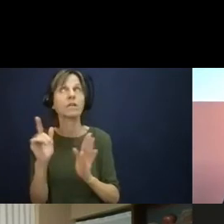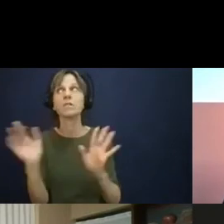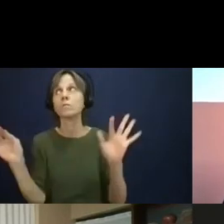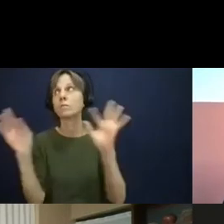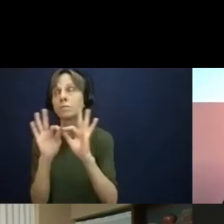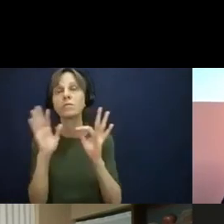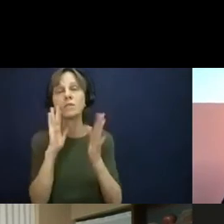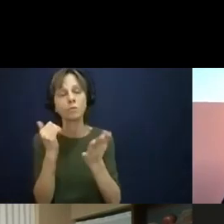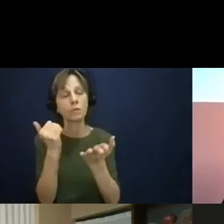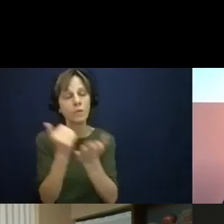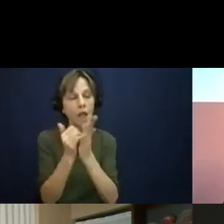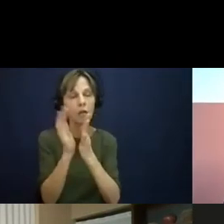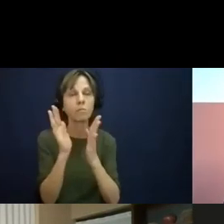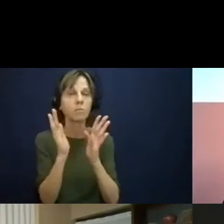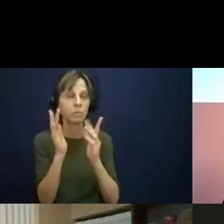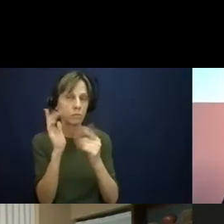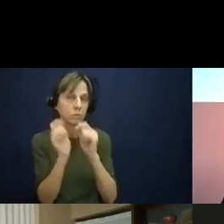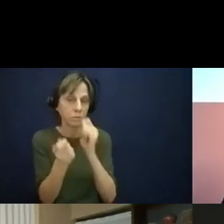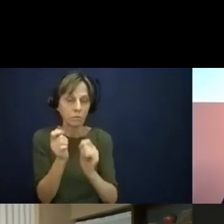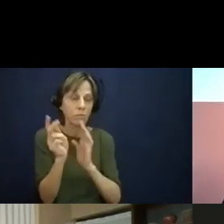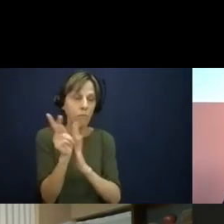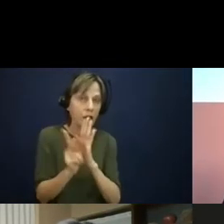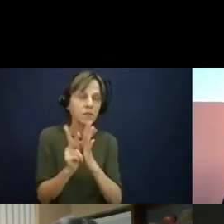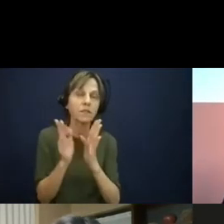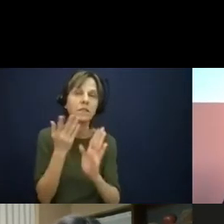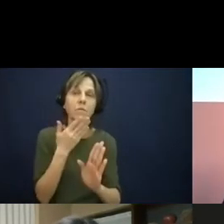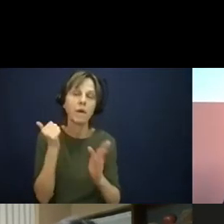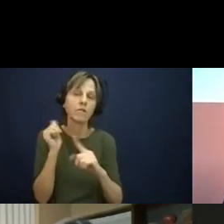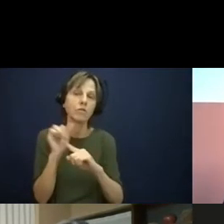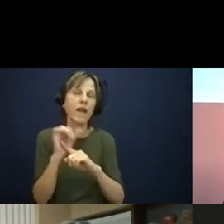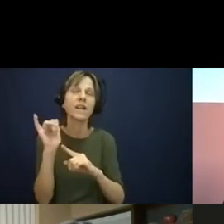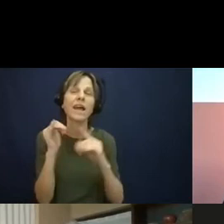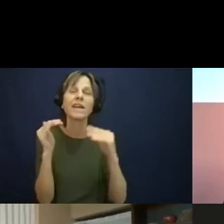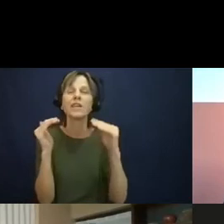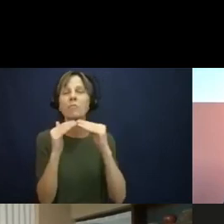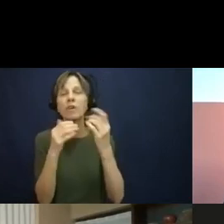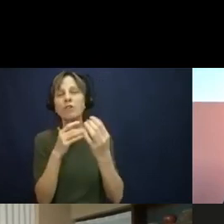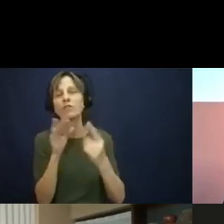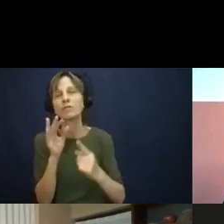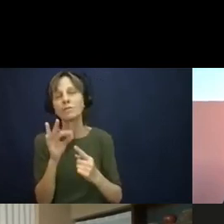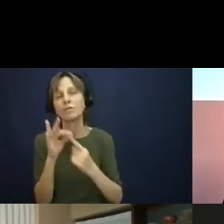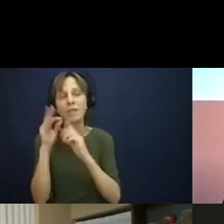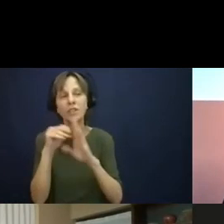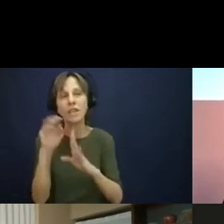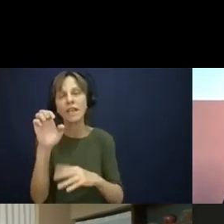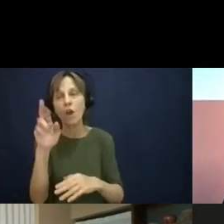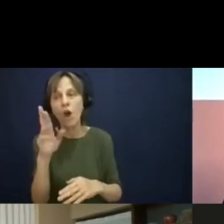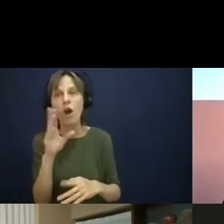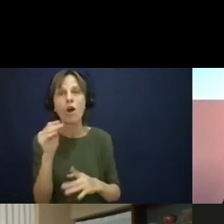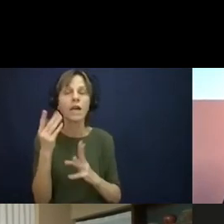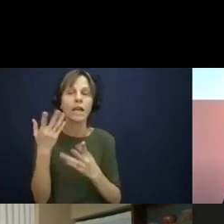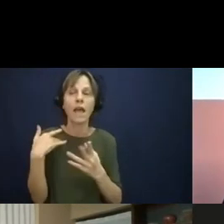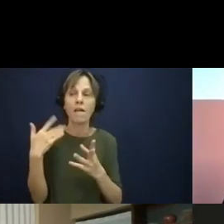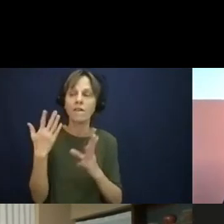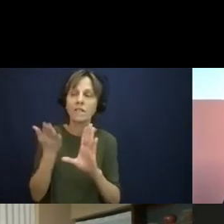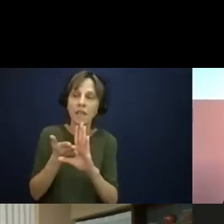best practices in New York City, such as having peer specialists in the ER and psychiatric facilities to ensure that person-centered approaches are